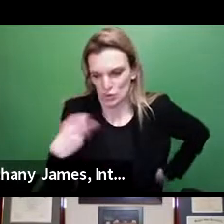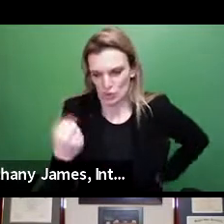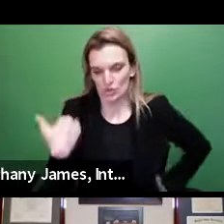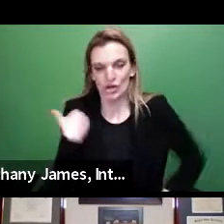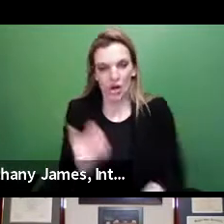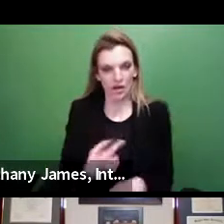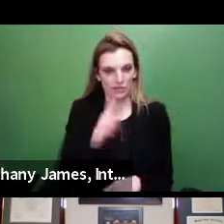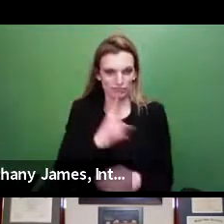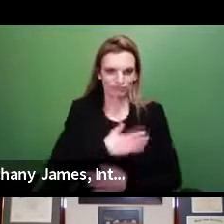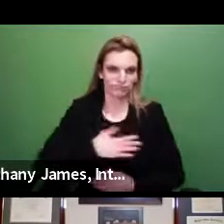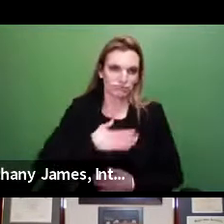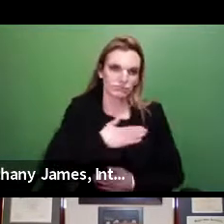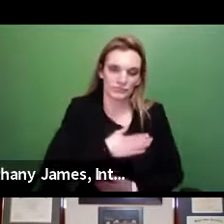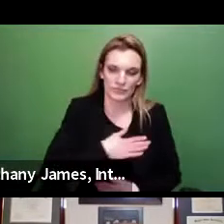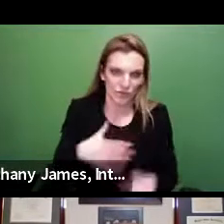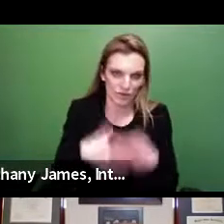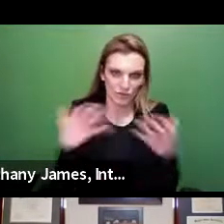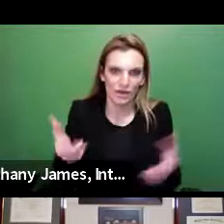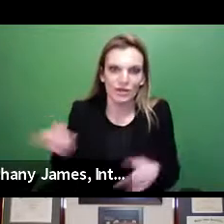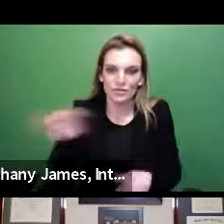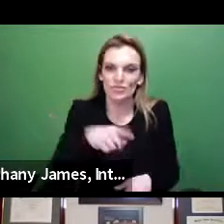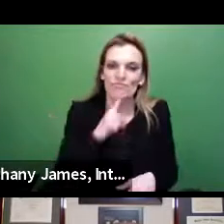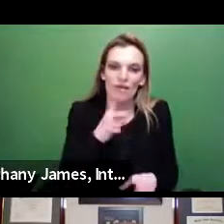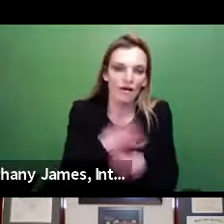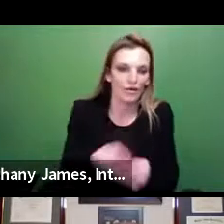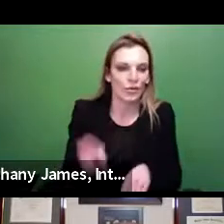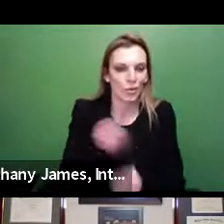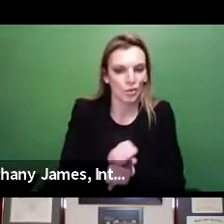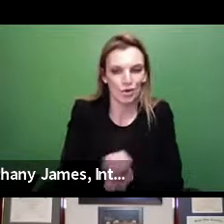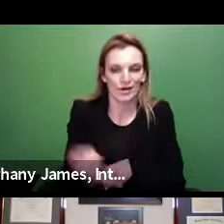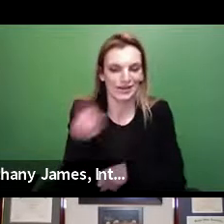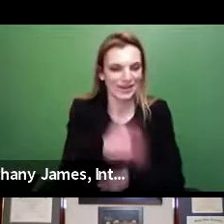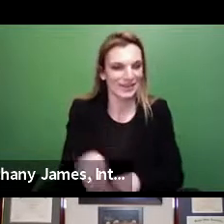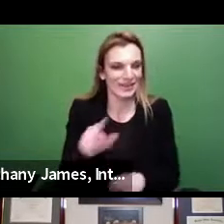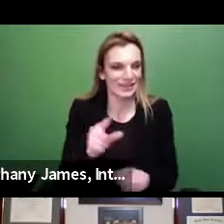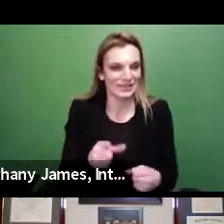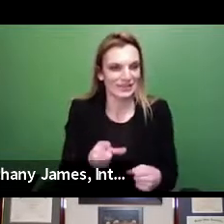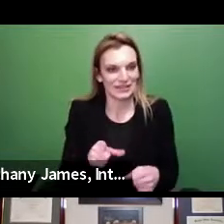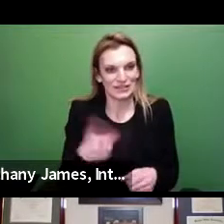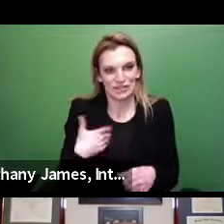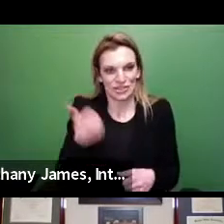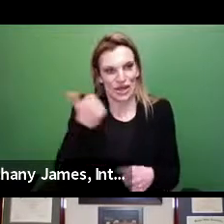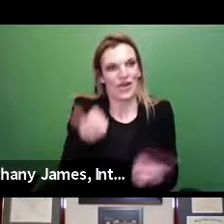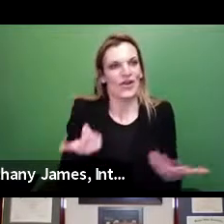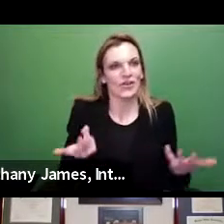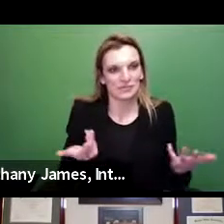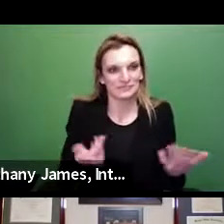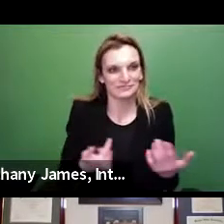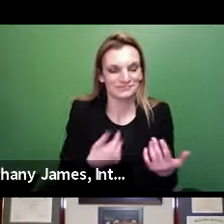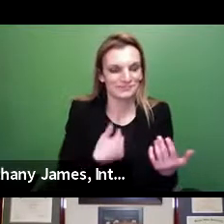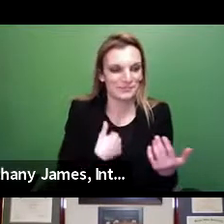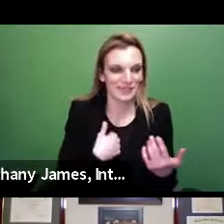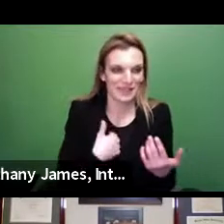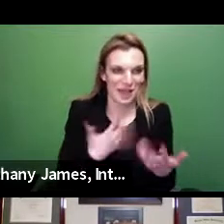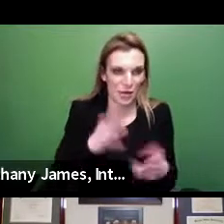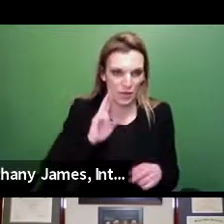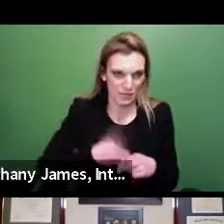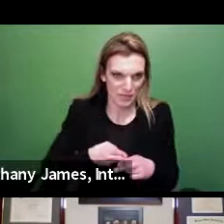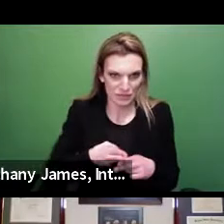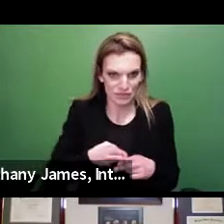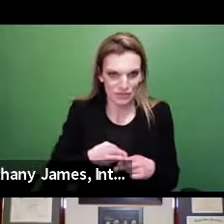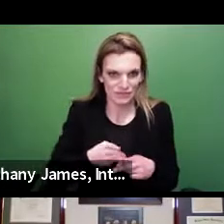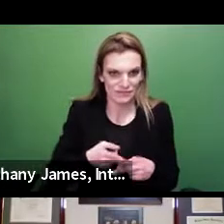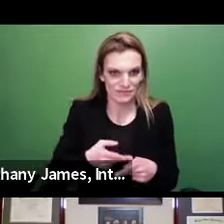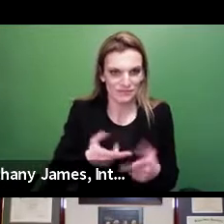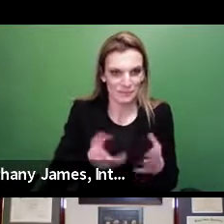every minute of it. You've always been such a hardworking chair, and as I mentioned to you, I mean, people